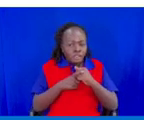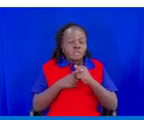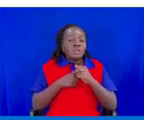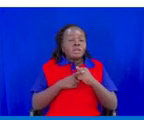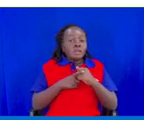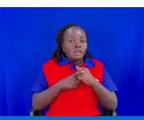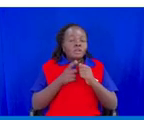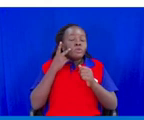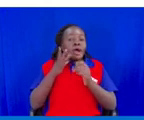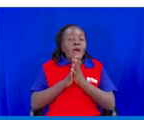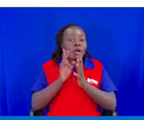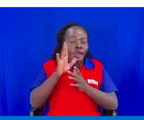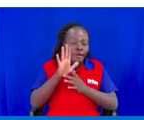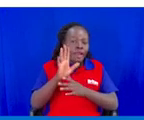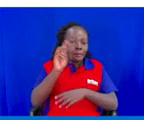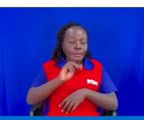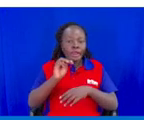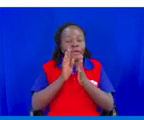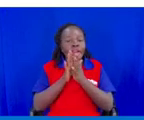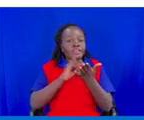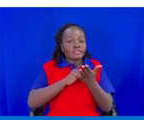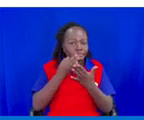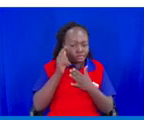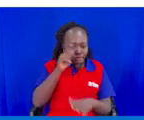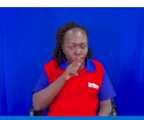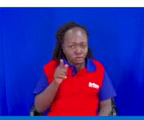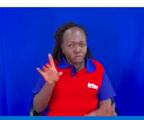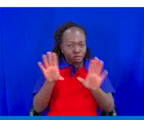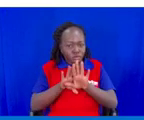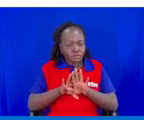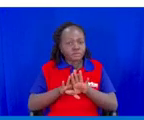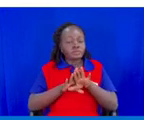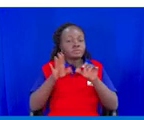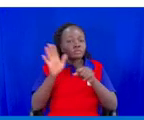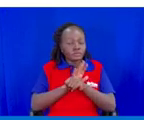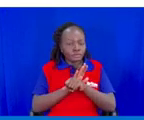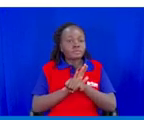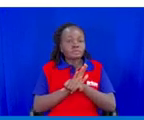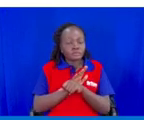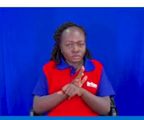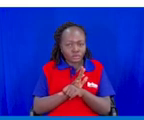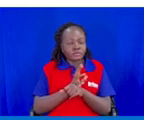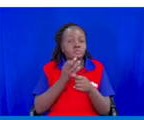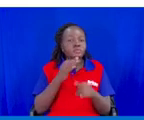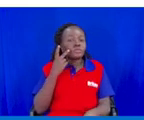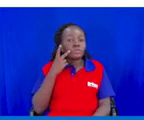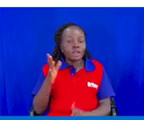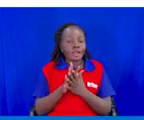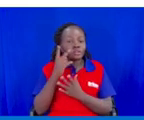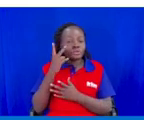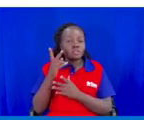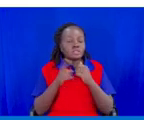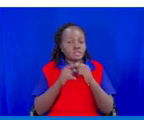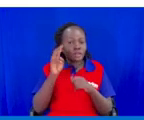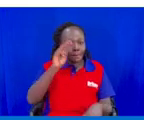225 million, and the fund therefore closed at a total equity and liabilities position of 226